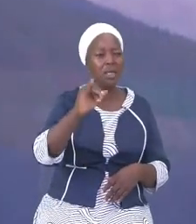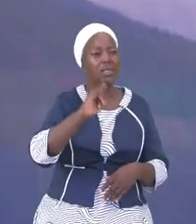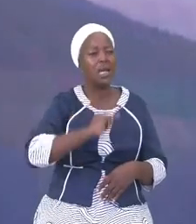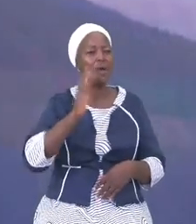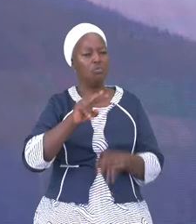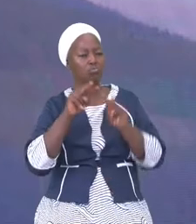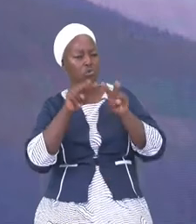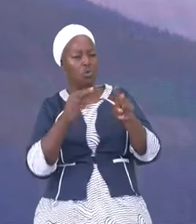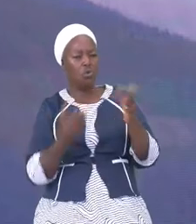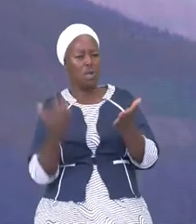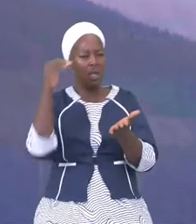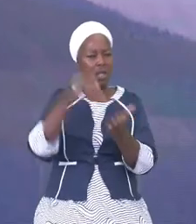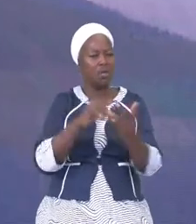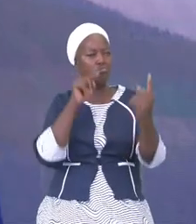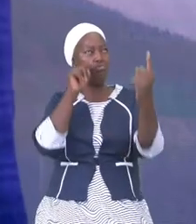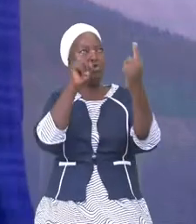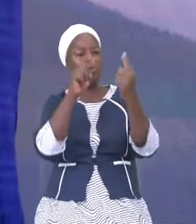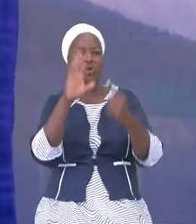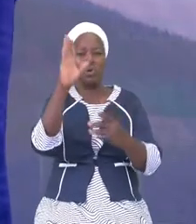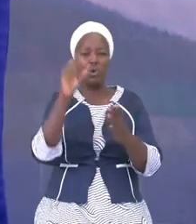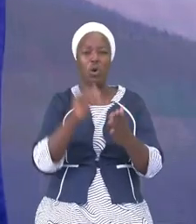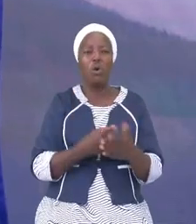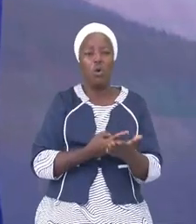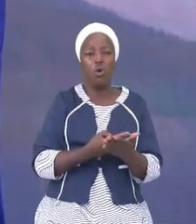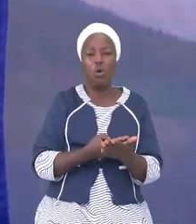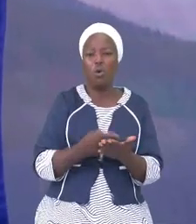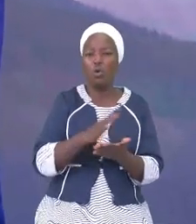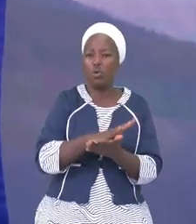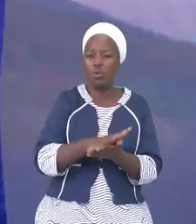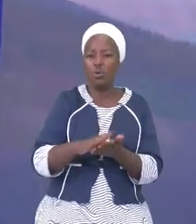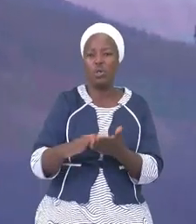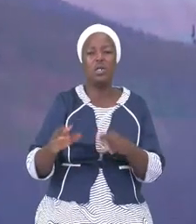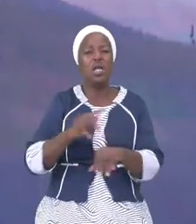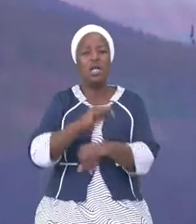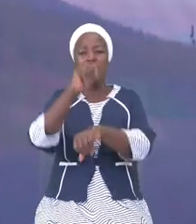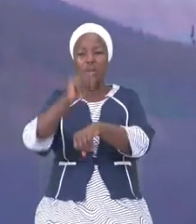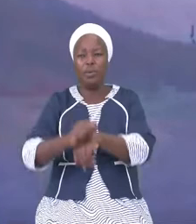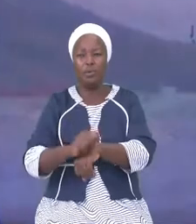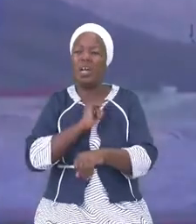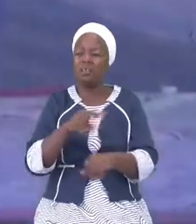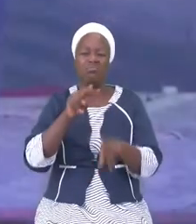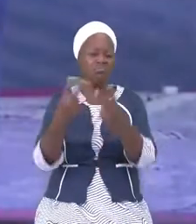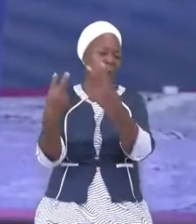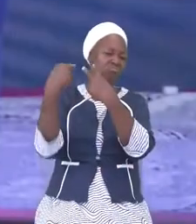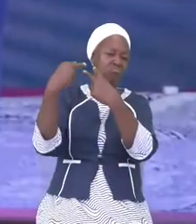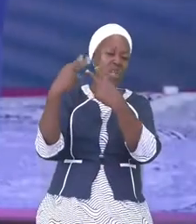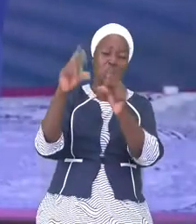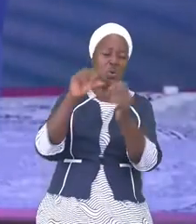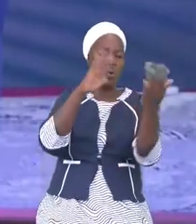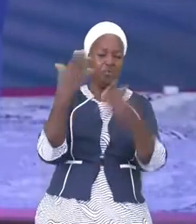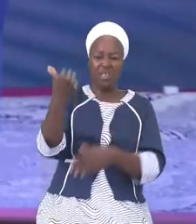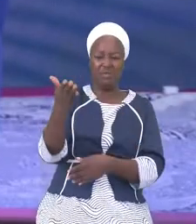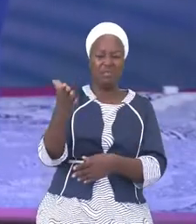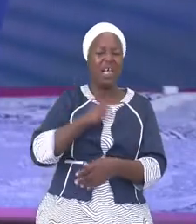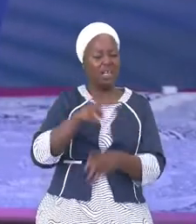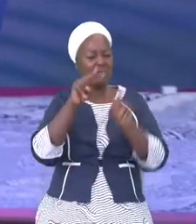look again toward thy holy temple. I cannot look back. There's no hope there. I cannot look to man.